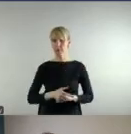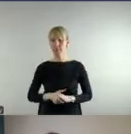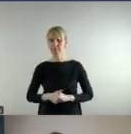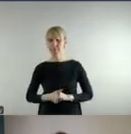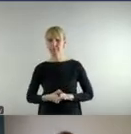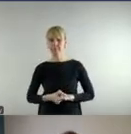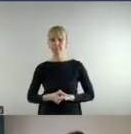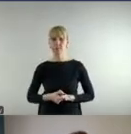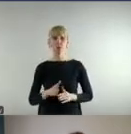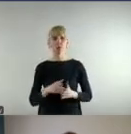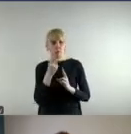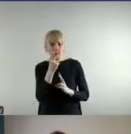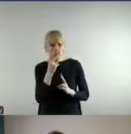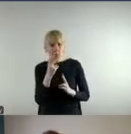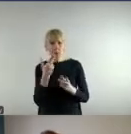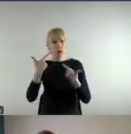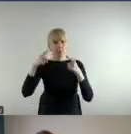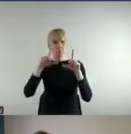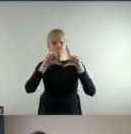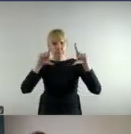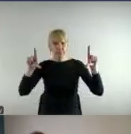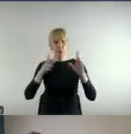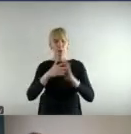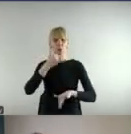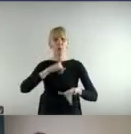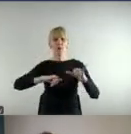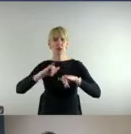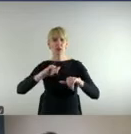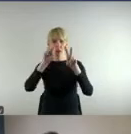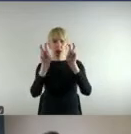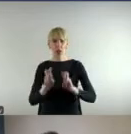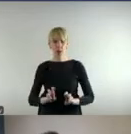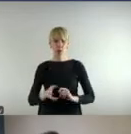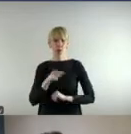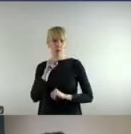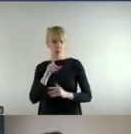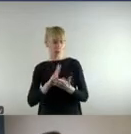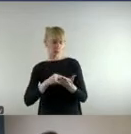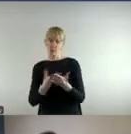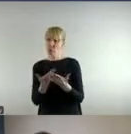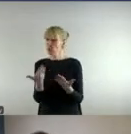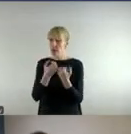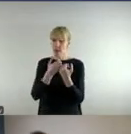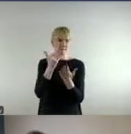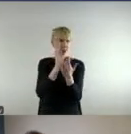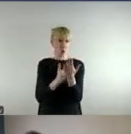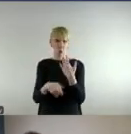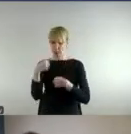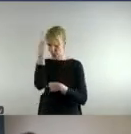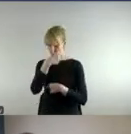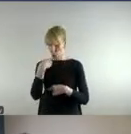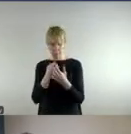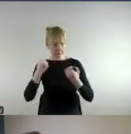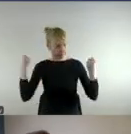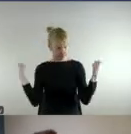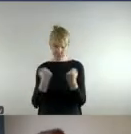team in a crisis like extreme weather harms, with several parallel crises at the same time. As you can